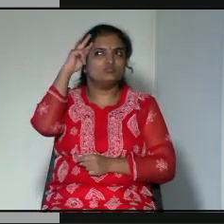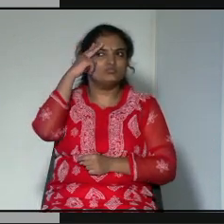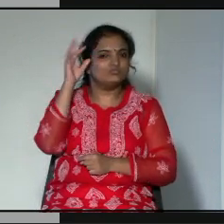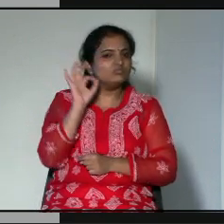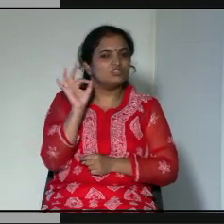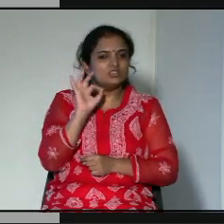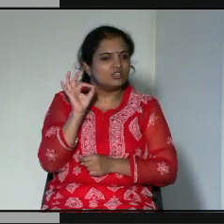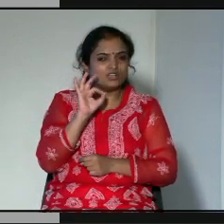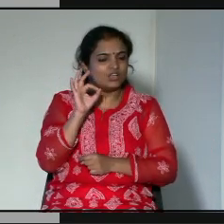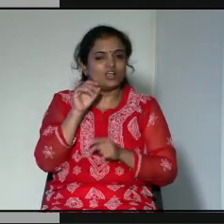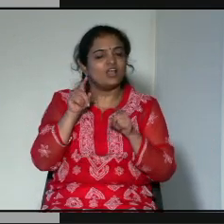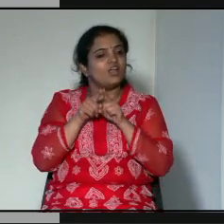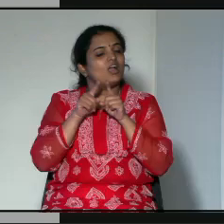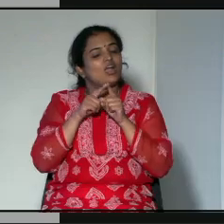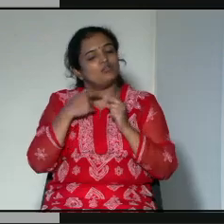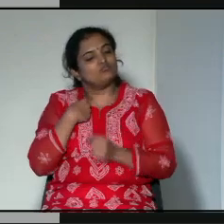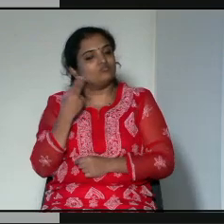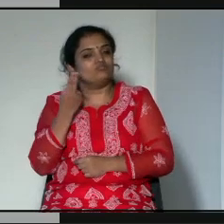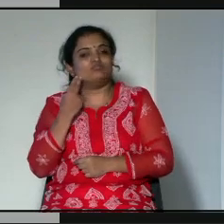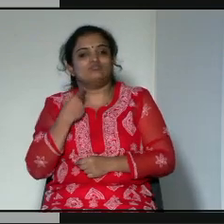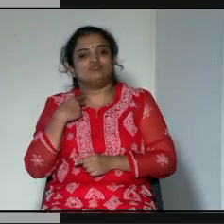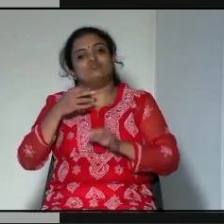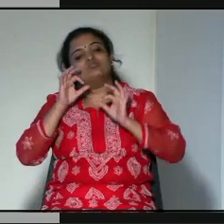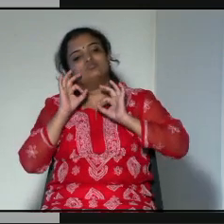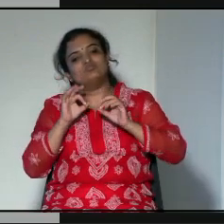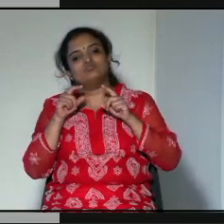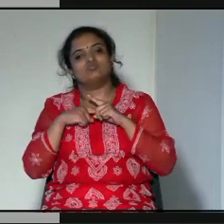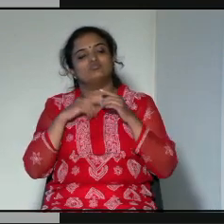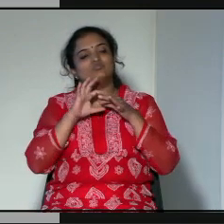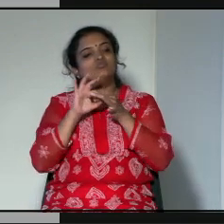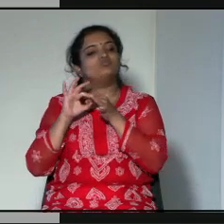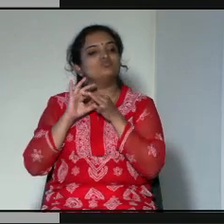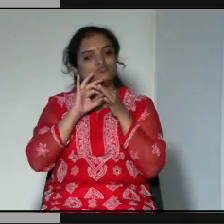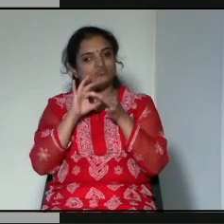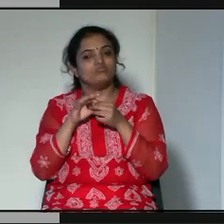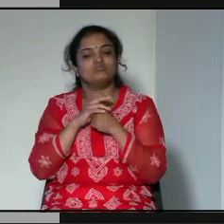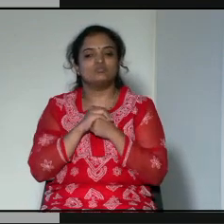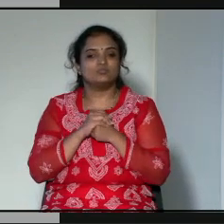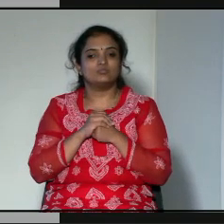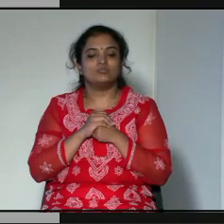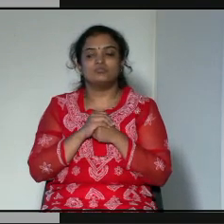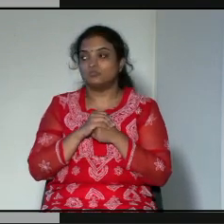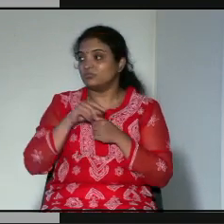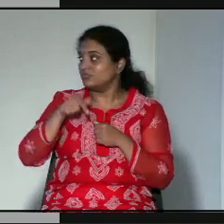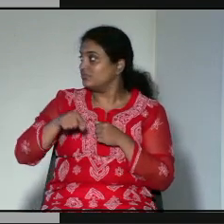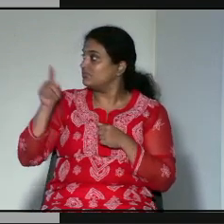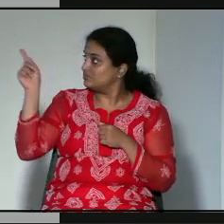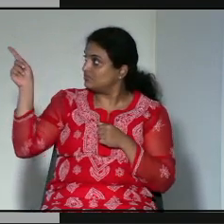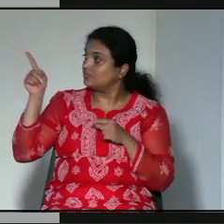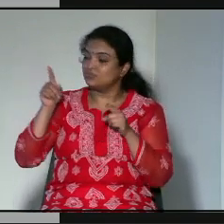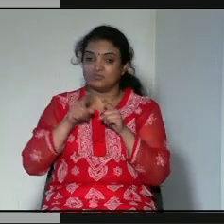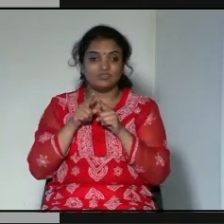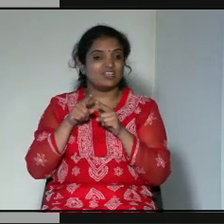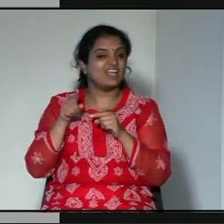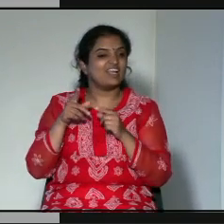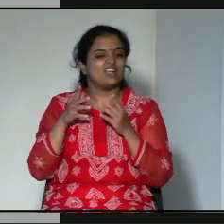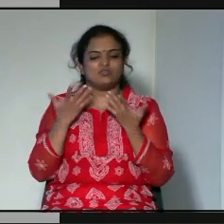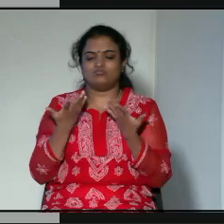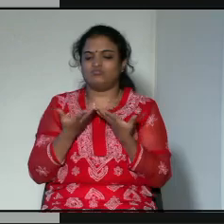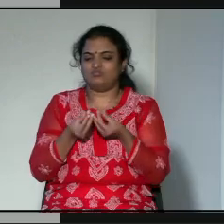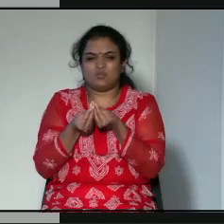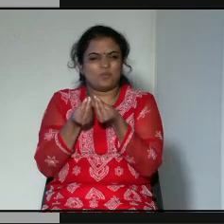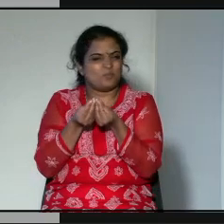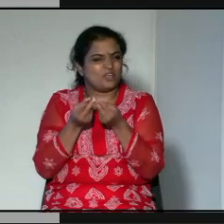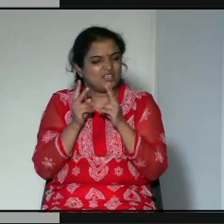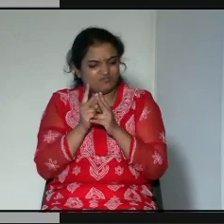of her own artistic position in relationship to her work team. In this section called Material Methods and Daily